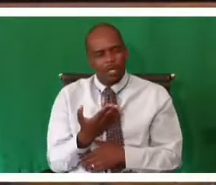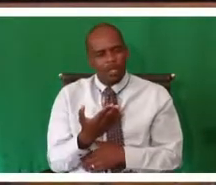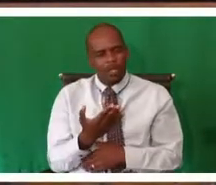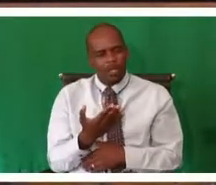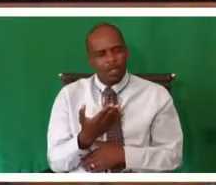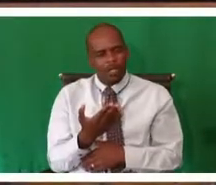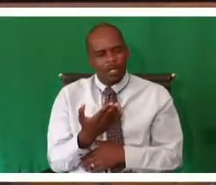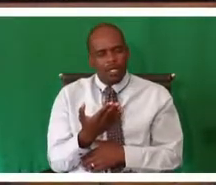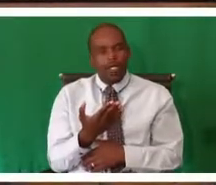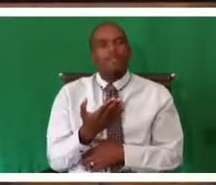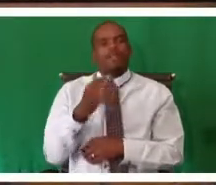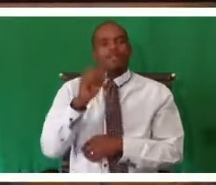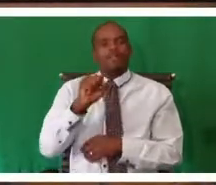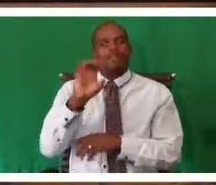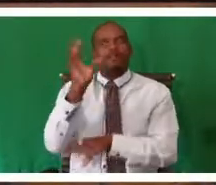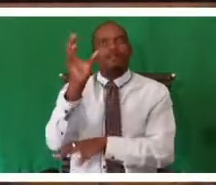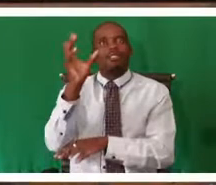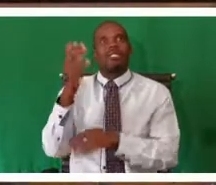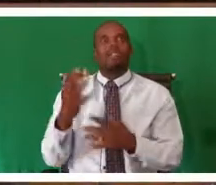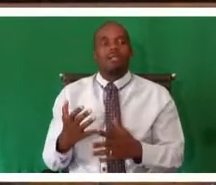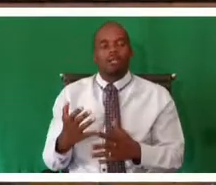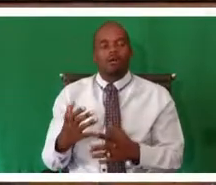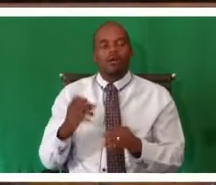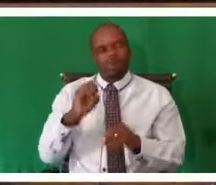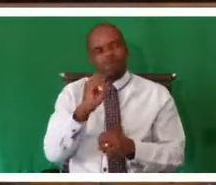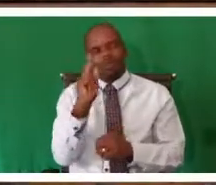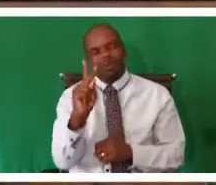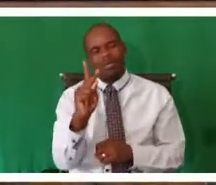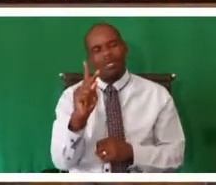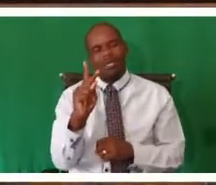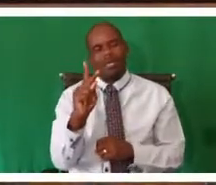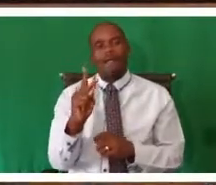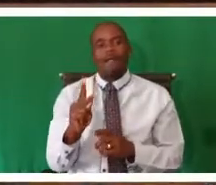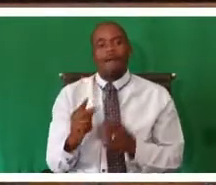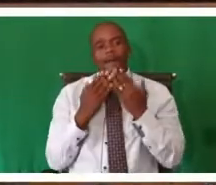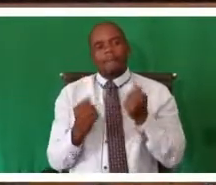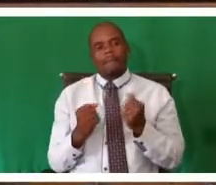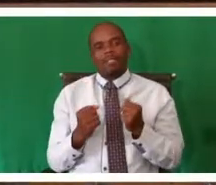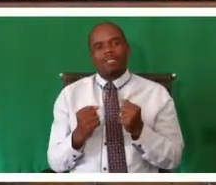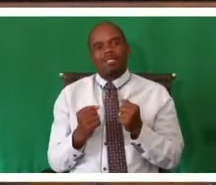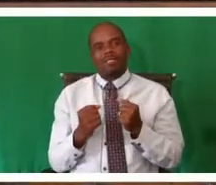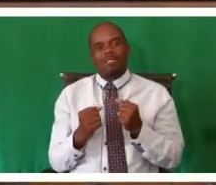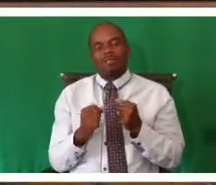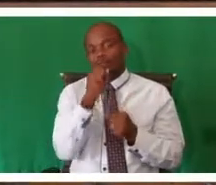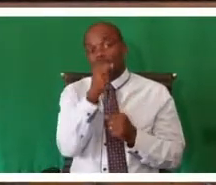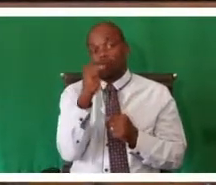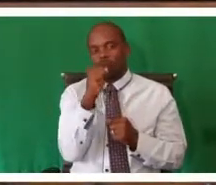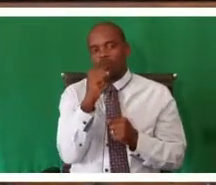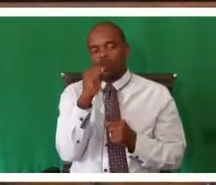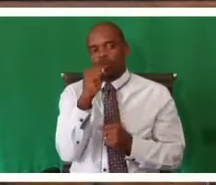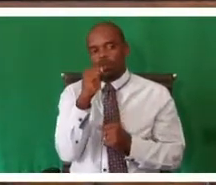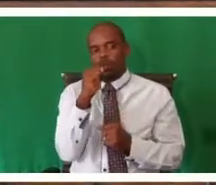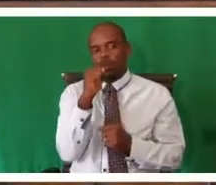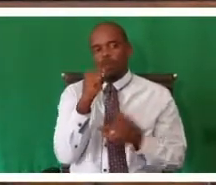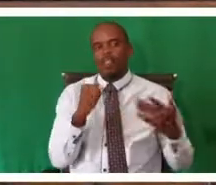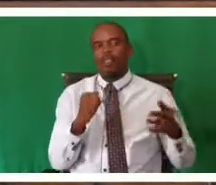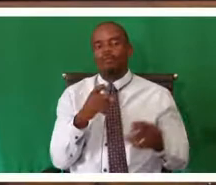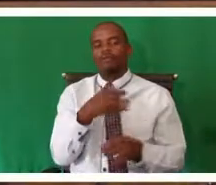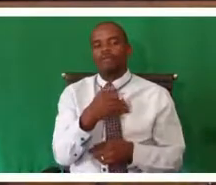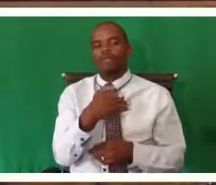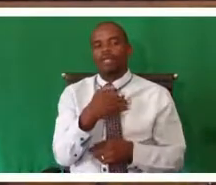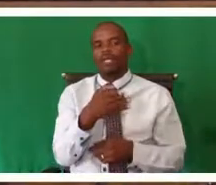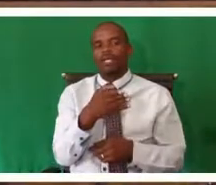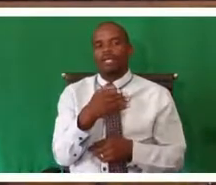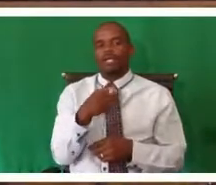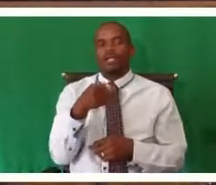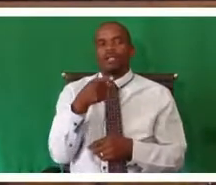The Free Stater. Okay. Please use the microphone on your left there. Colleagues can